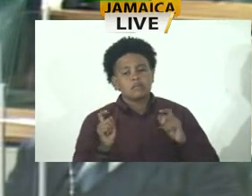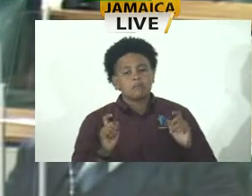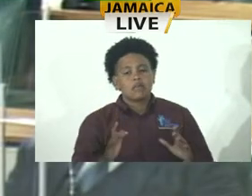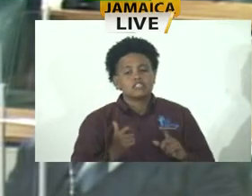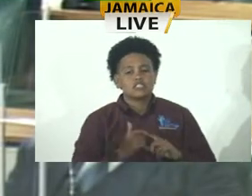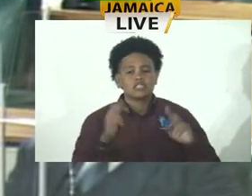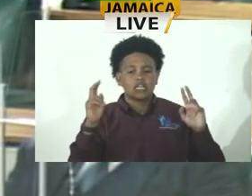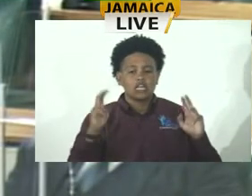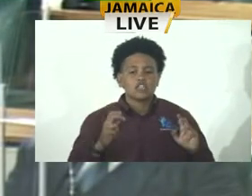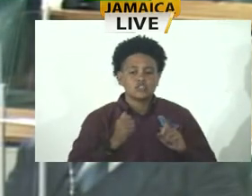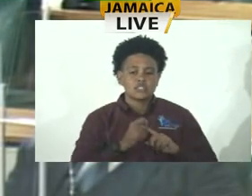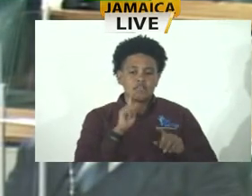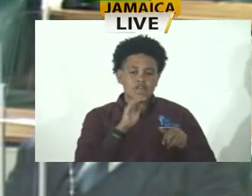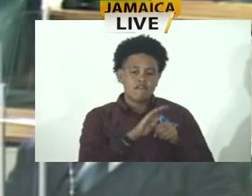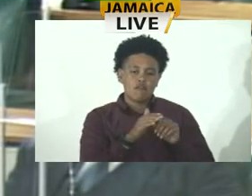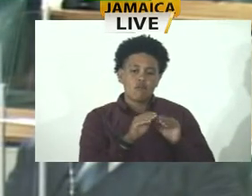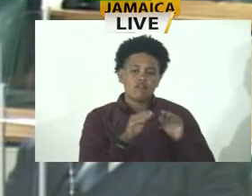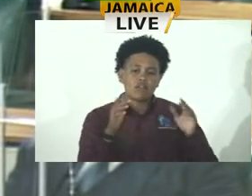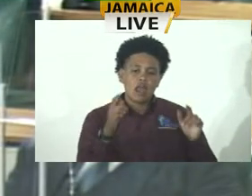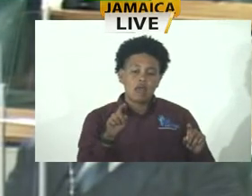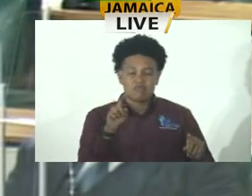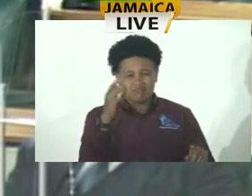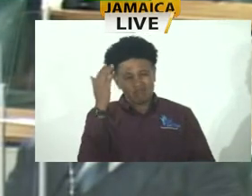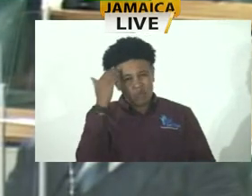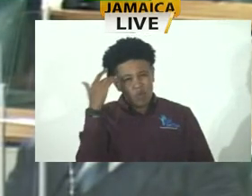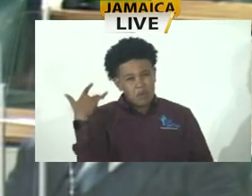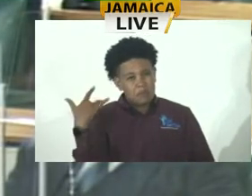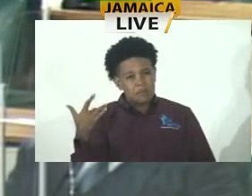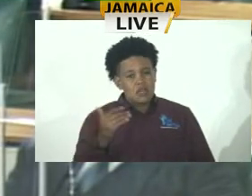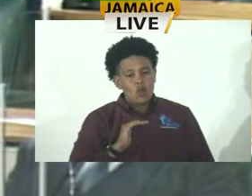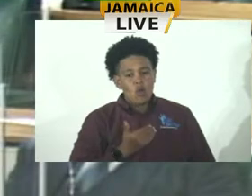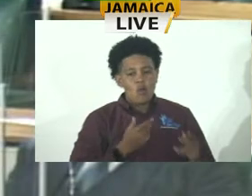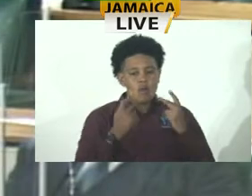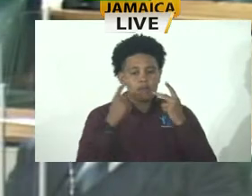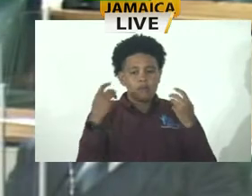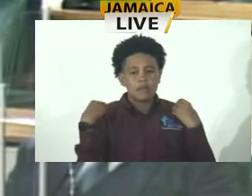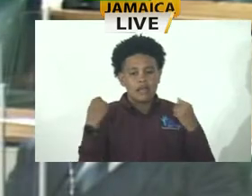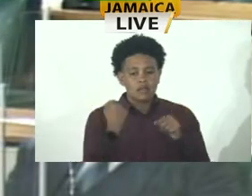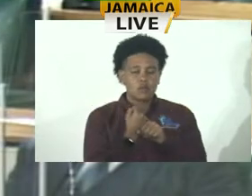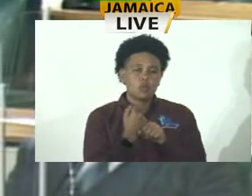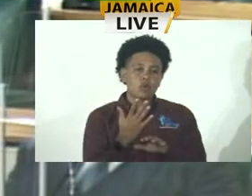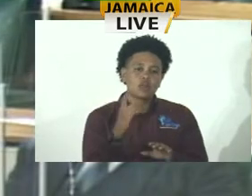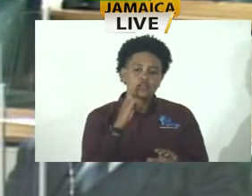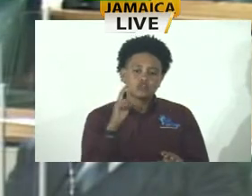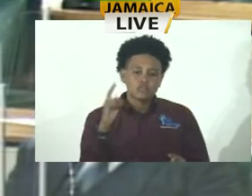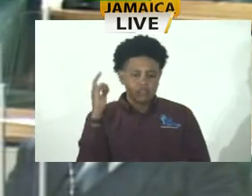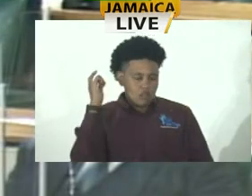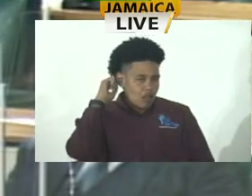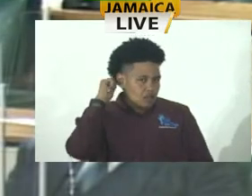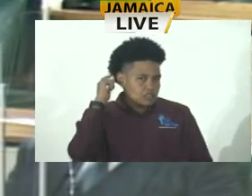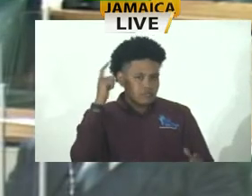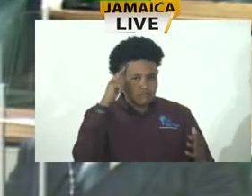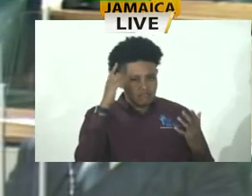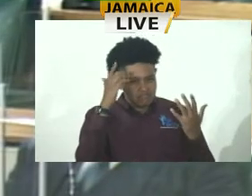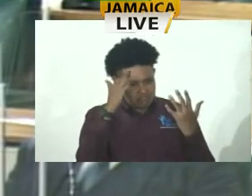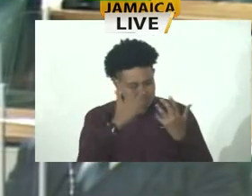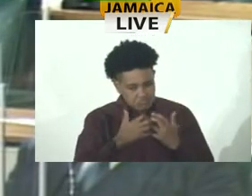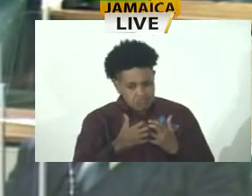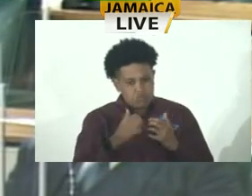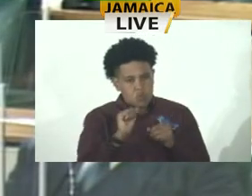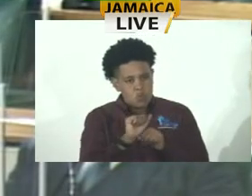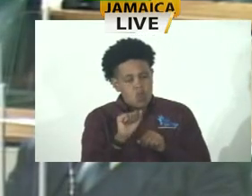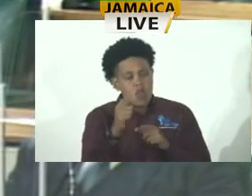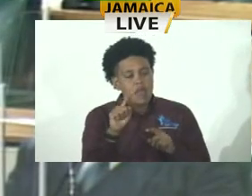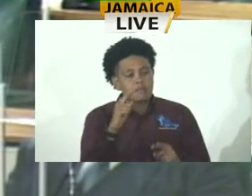the matters of the pandemic and as usual our public health workers have been very committed and i want to acknowledge them may please you